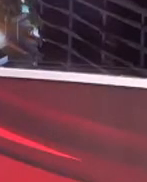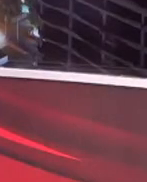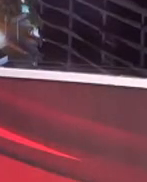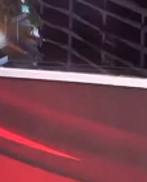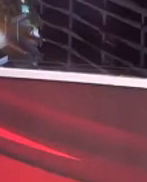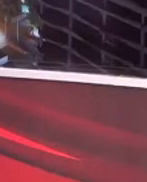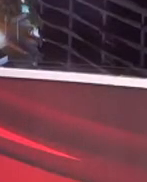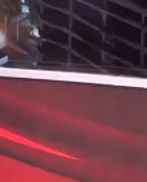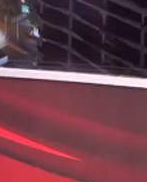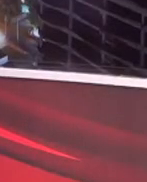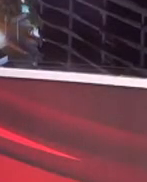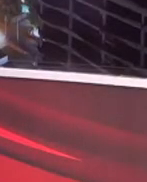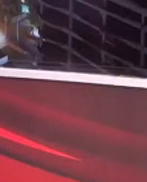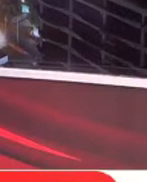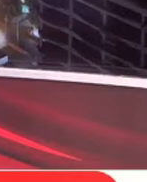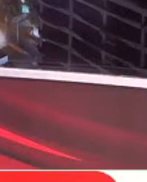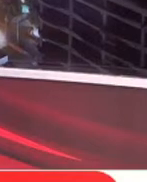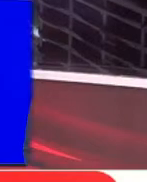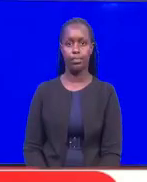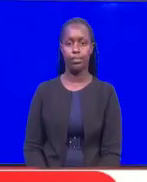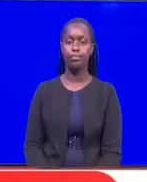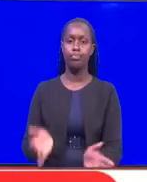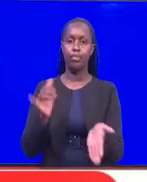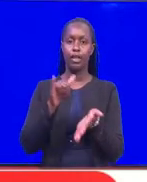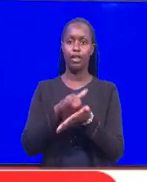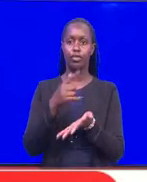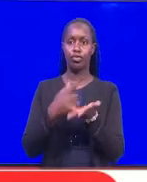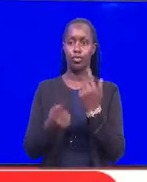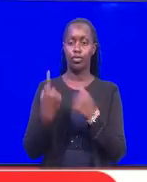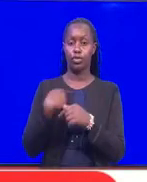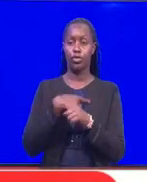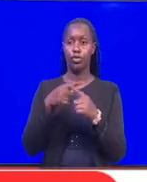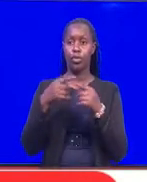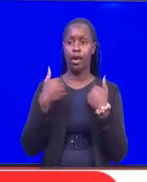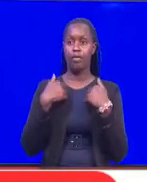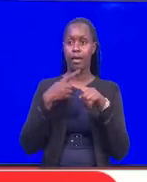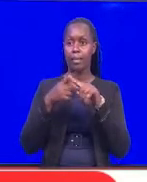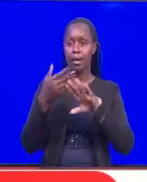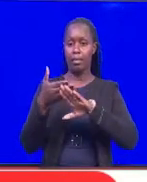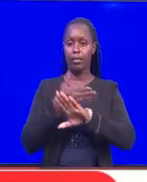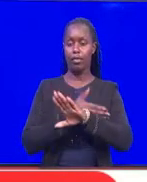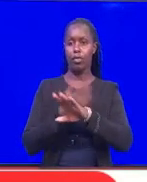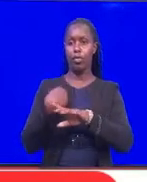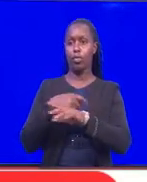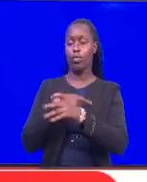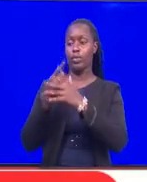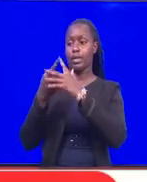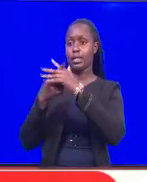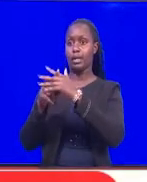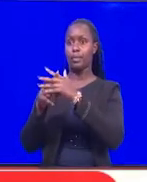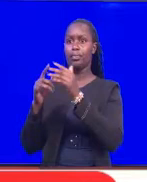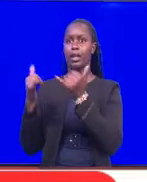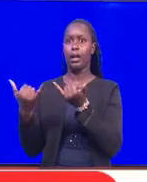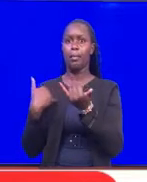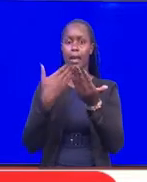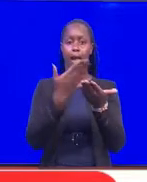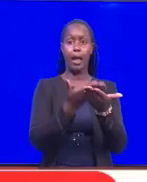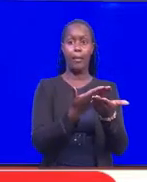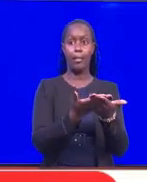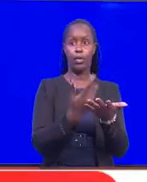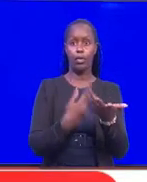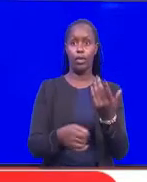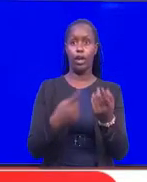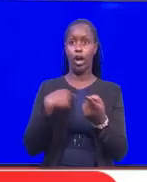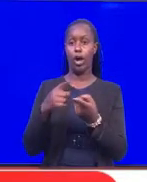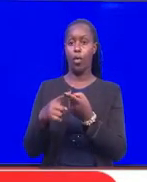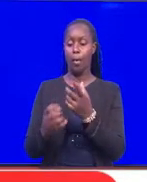Indeed, that is just a glimpse of what we have in store for you this evening. But before we begin, here's my appeal to you. Our producers are going to